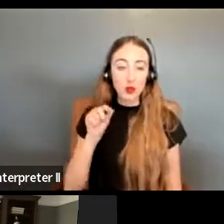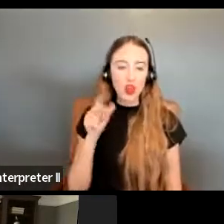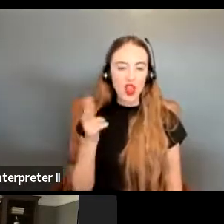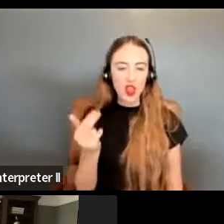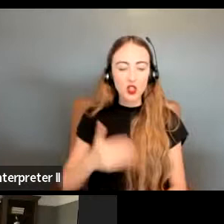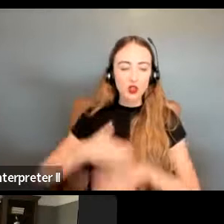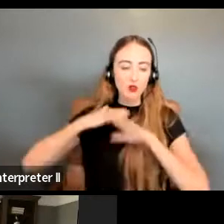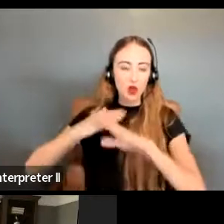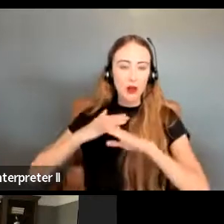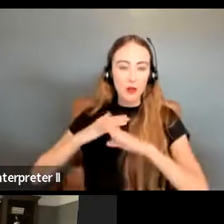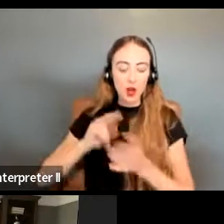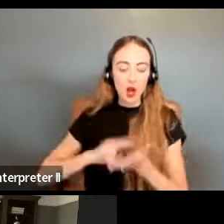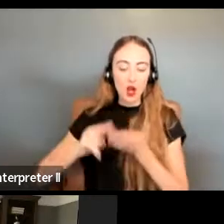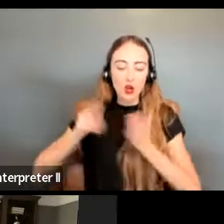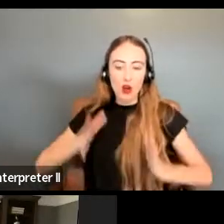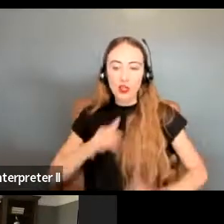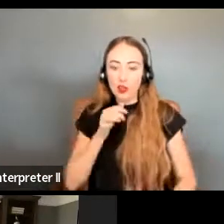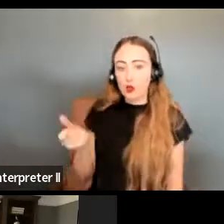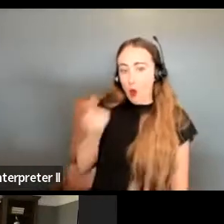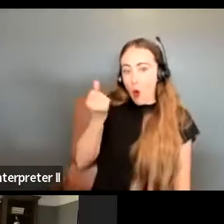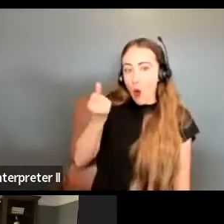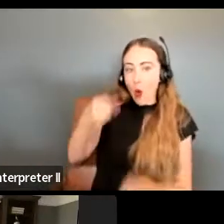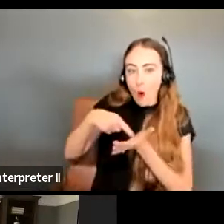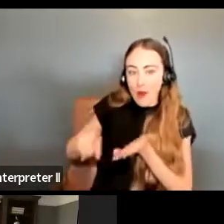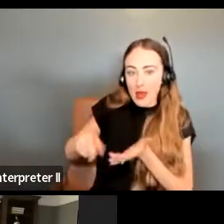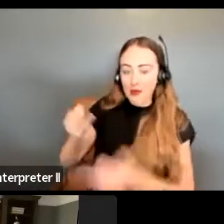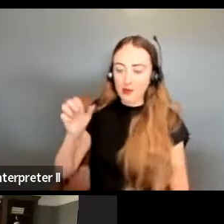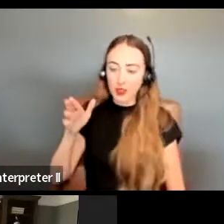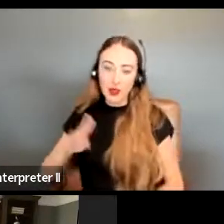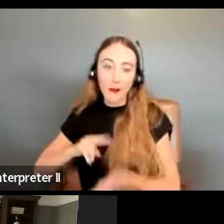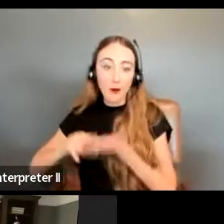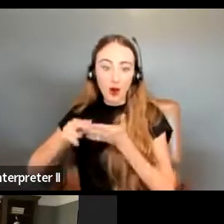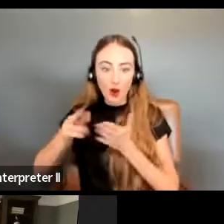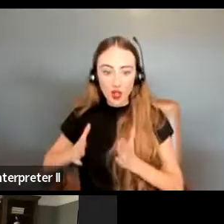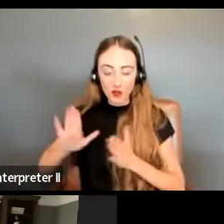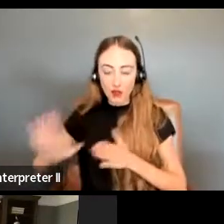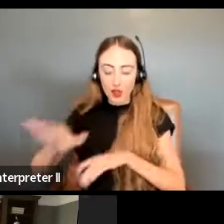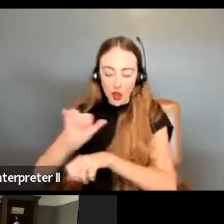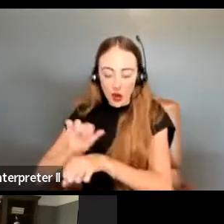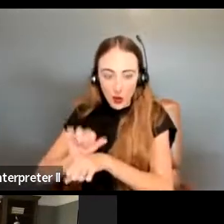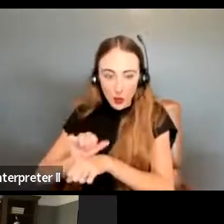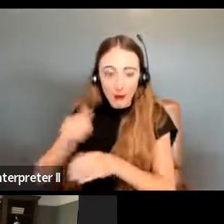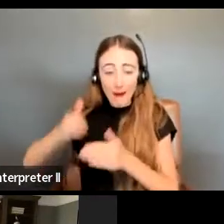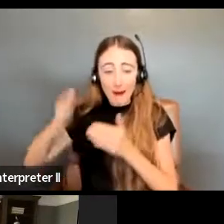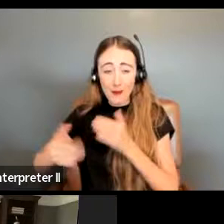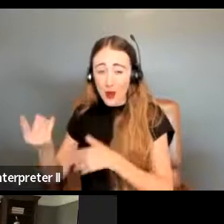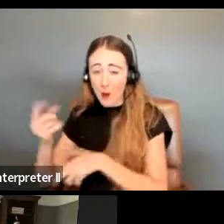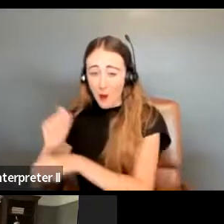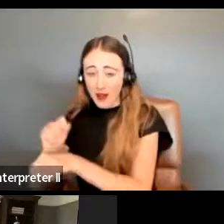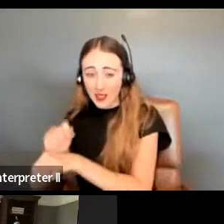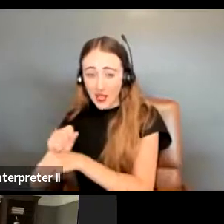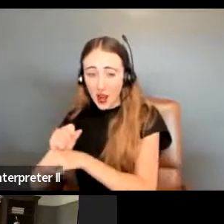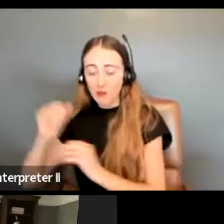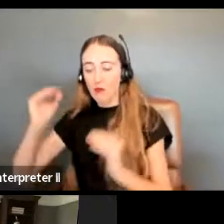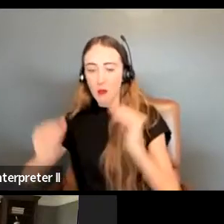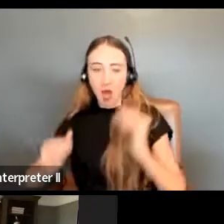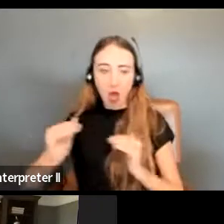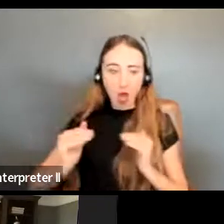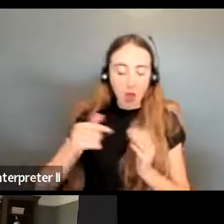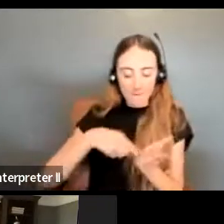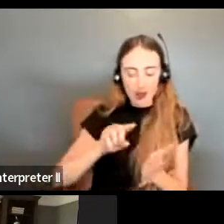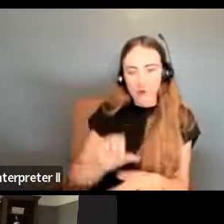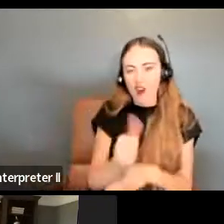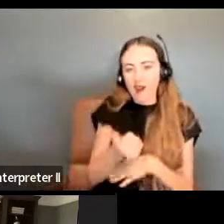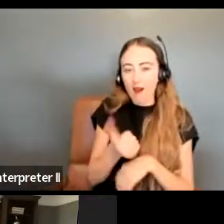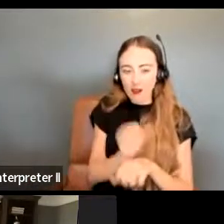a contractor from withholding payment to subcontractors for work performed and completed on one job to offset losses, damages, or payments on